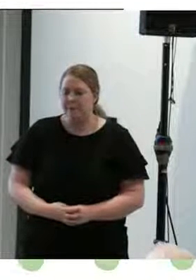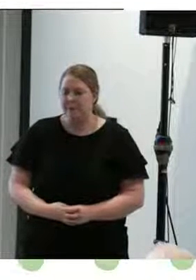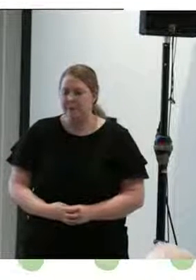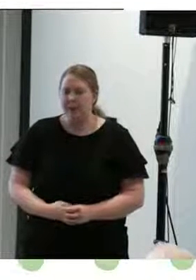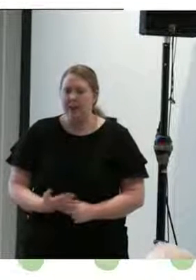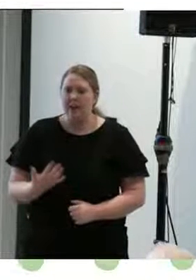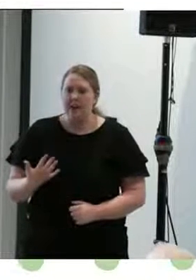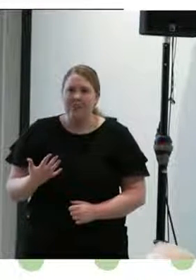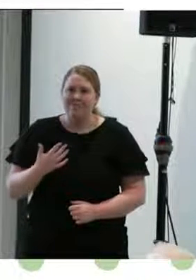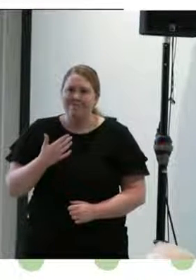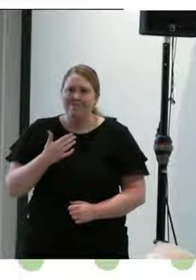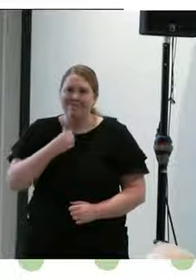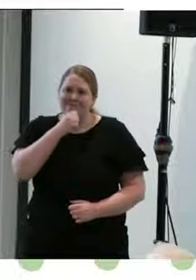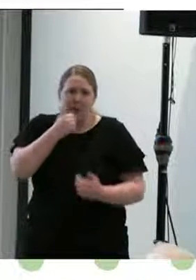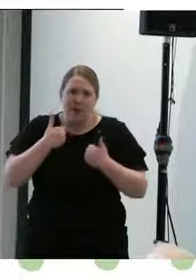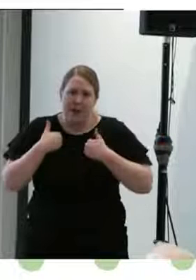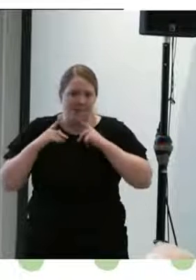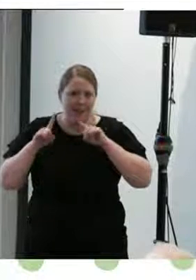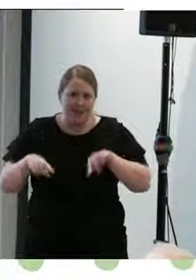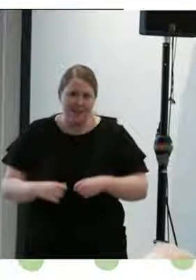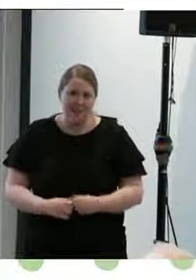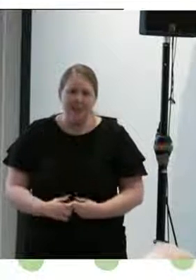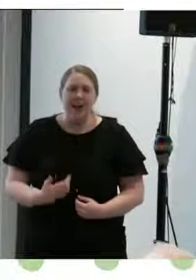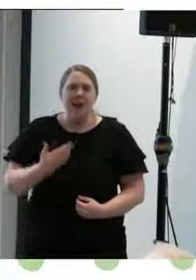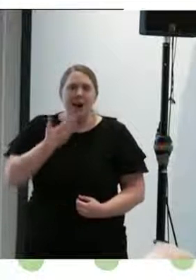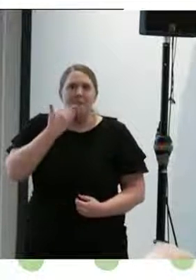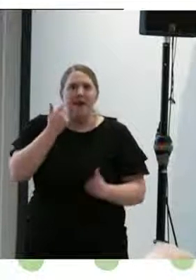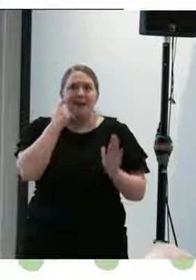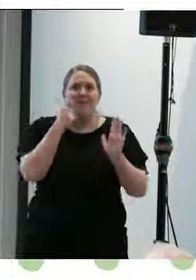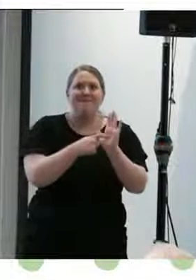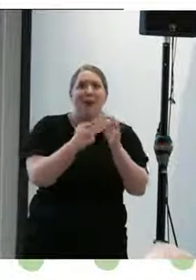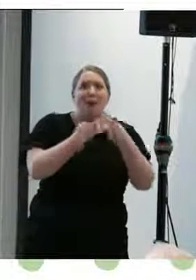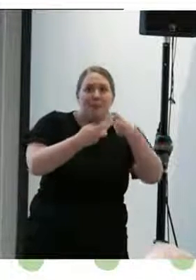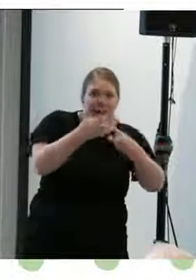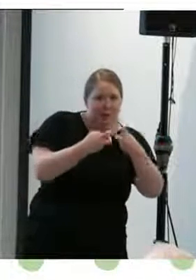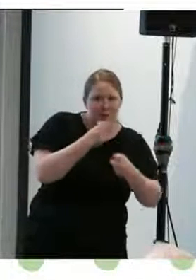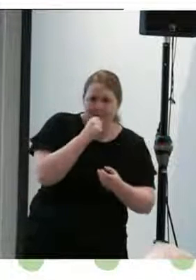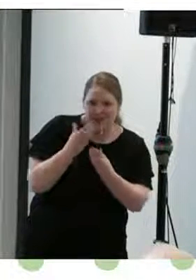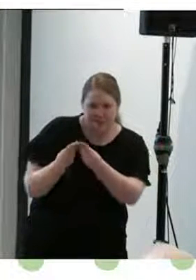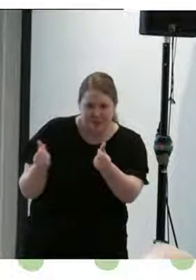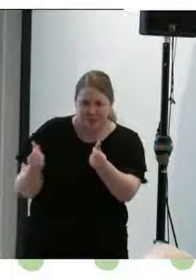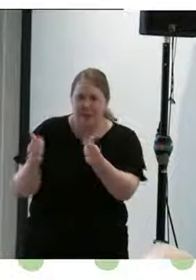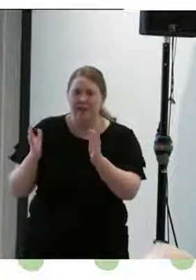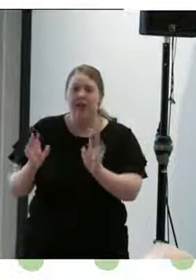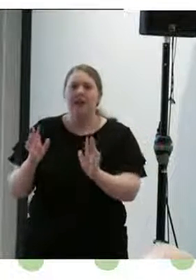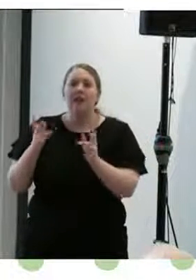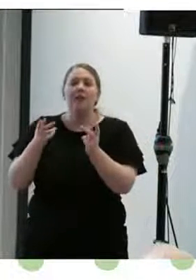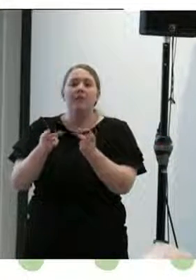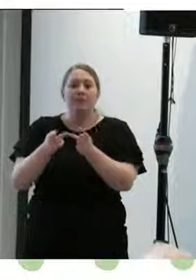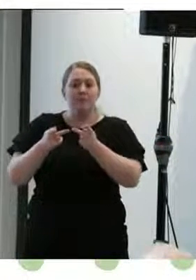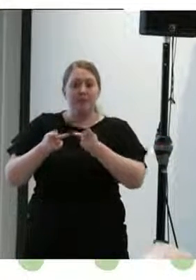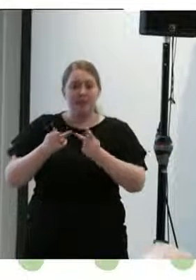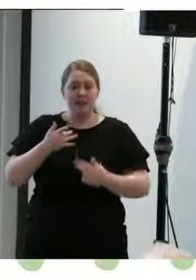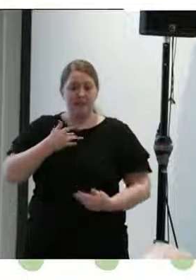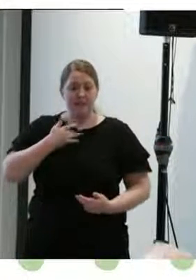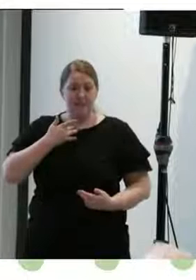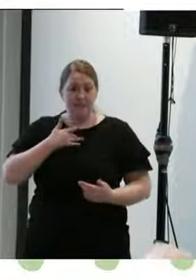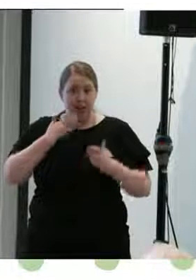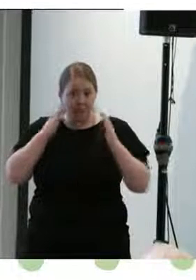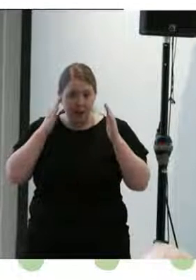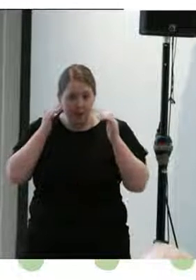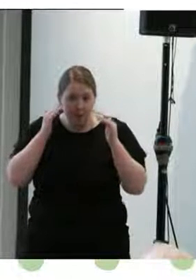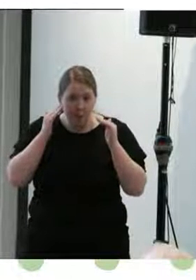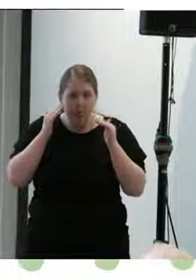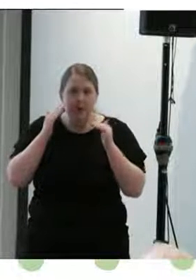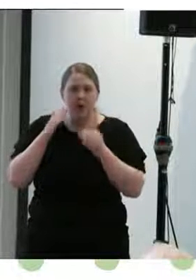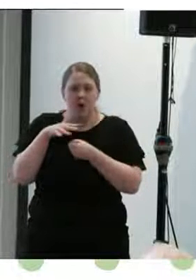I don't really have an answer for this. I'm much better at problems than solutions. But the places where I felt hope were usually in very